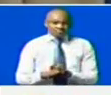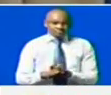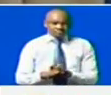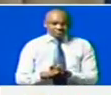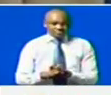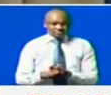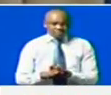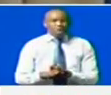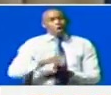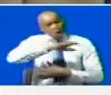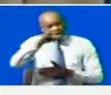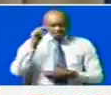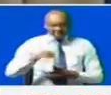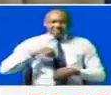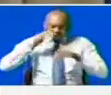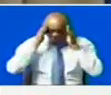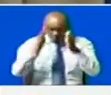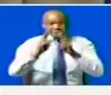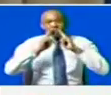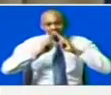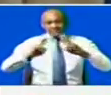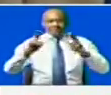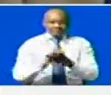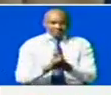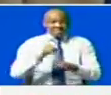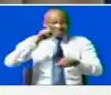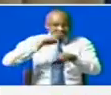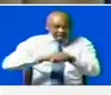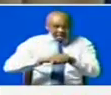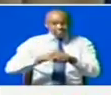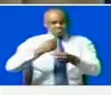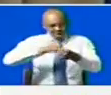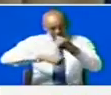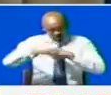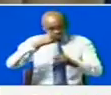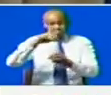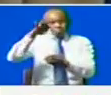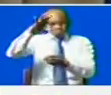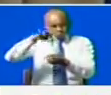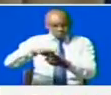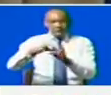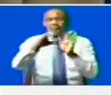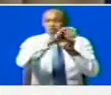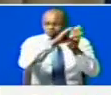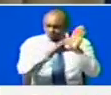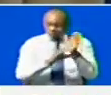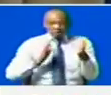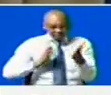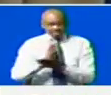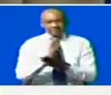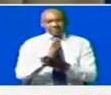Let us all maintain peace as we exercise our constitutional right